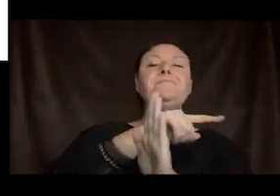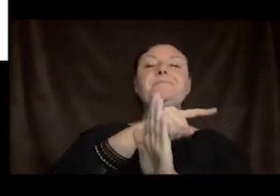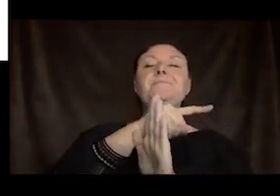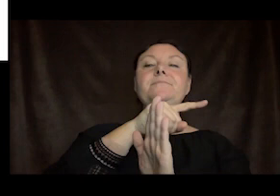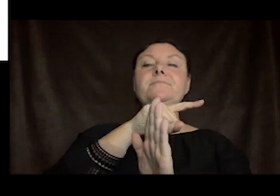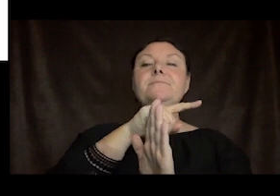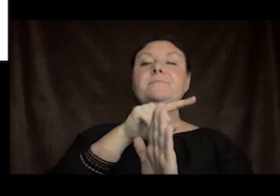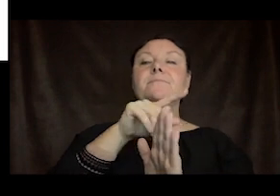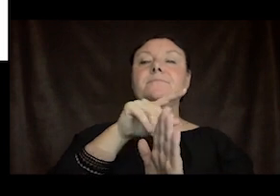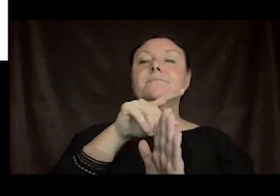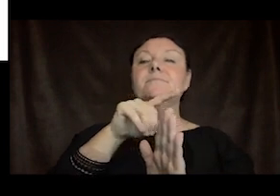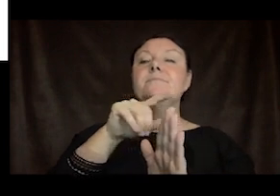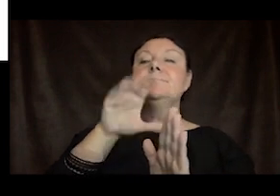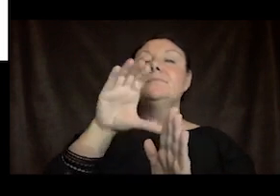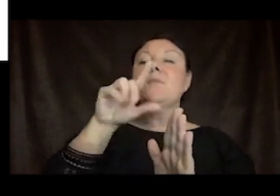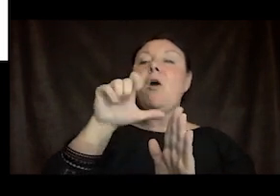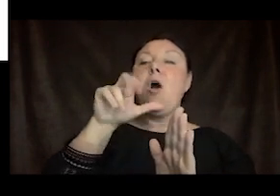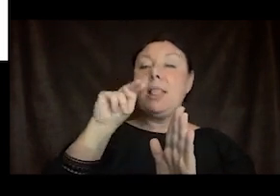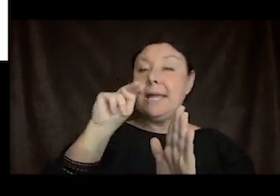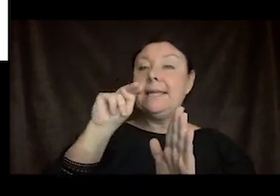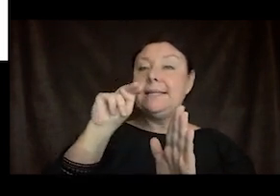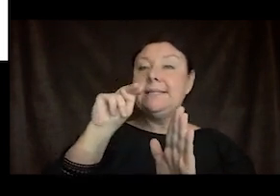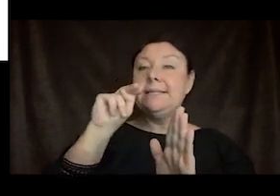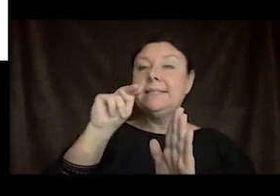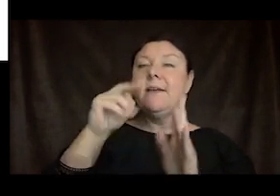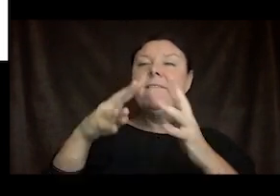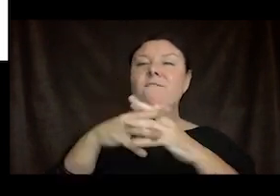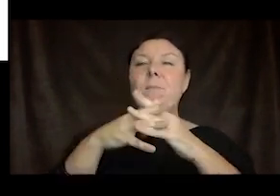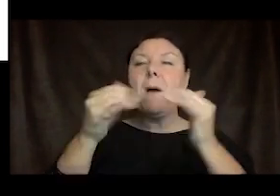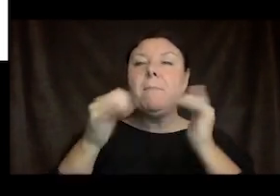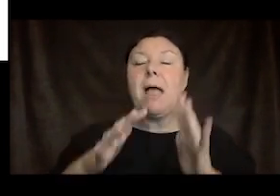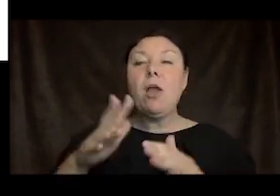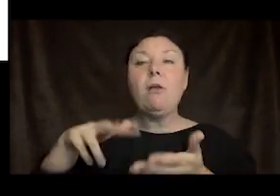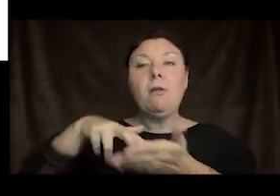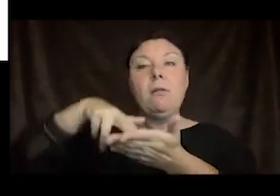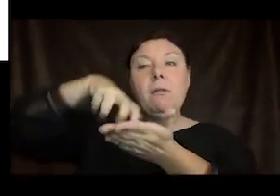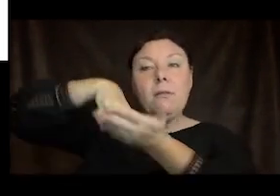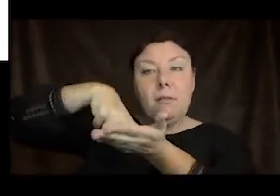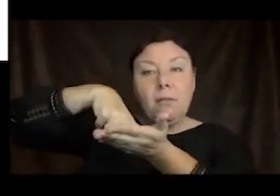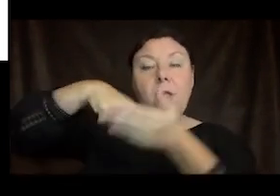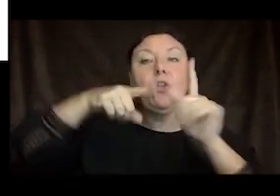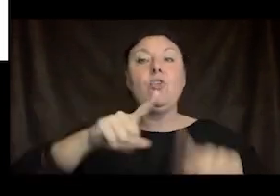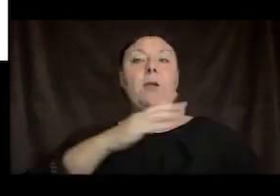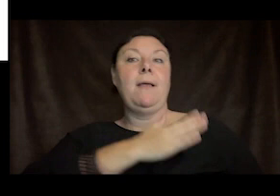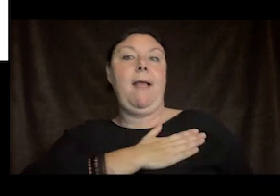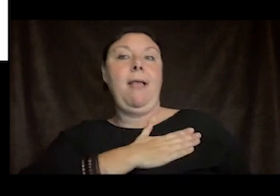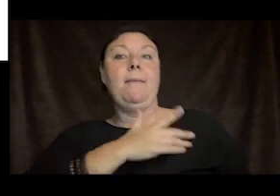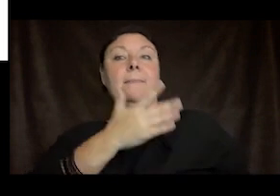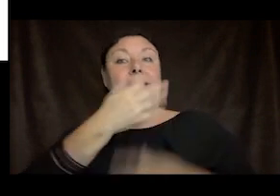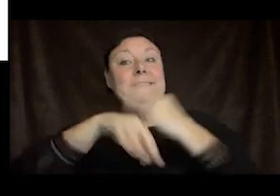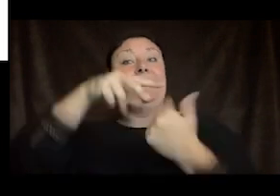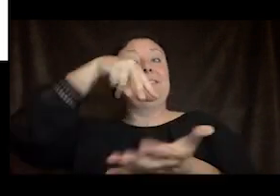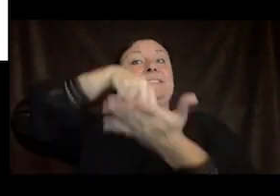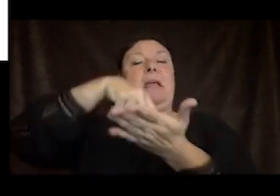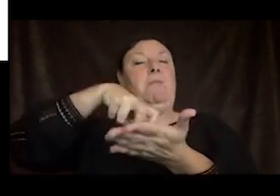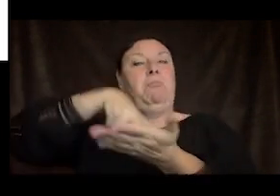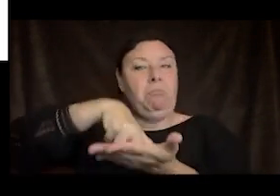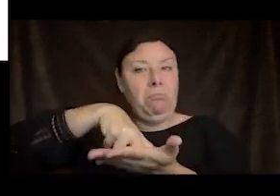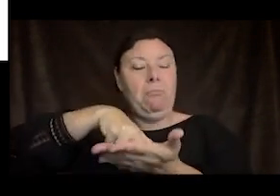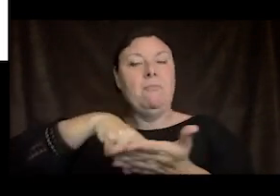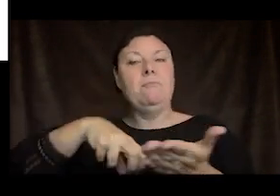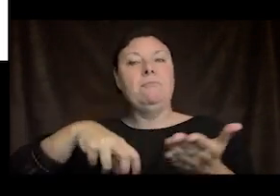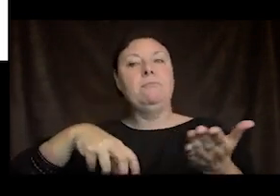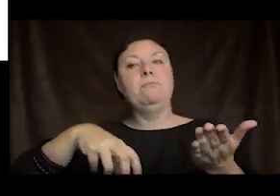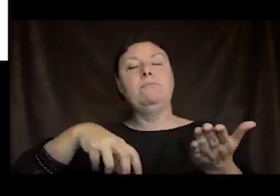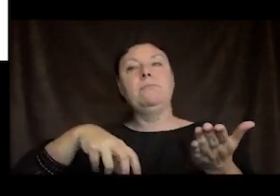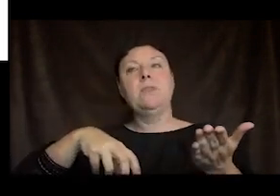Colin Kaepernick kneeling during the national anthem, well, that's what we see. That's the issue. But what else